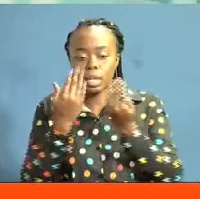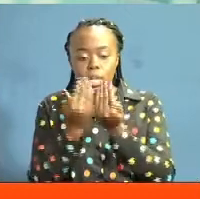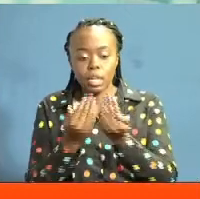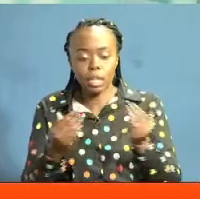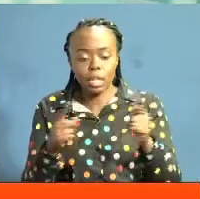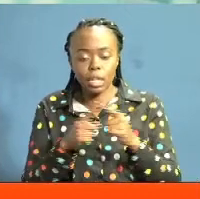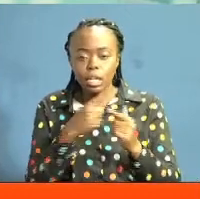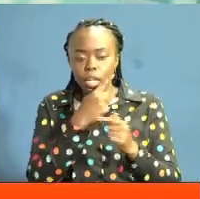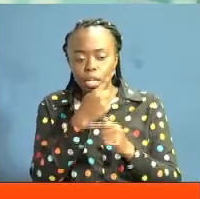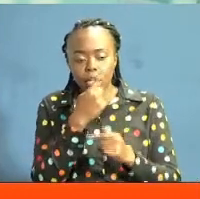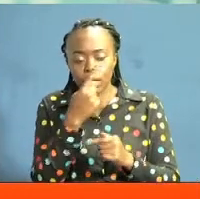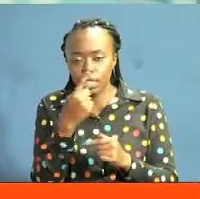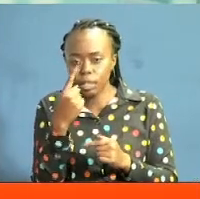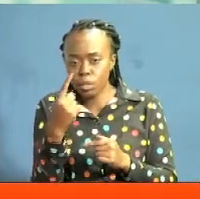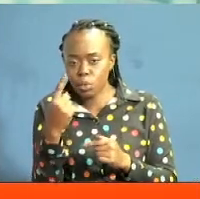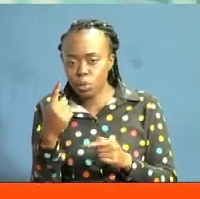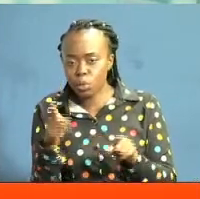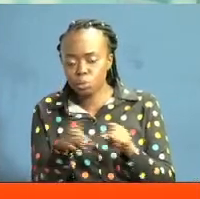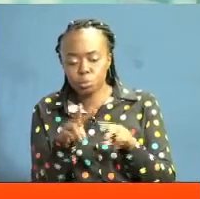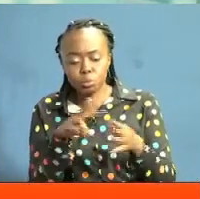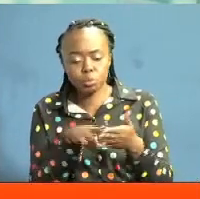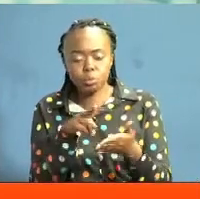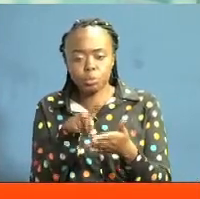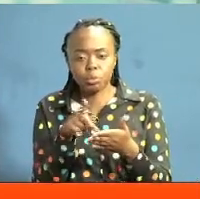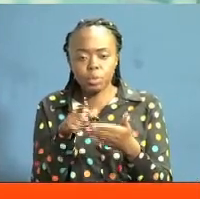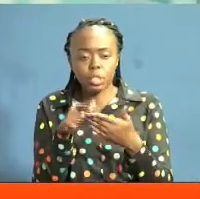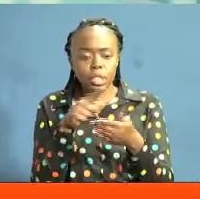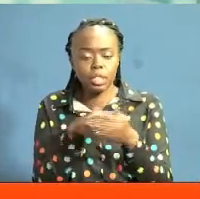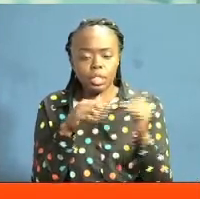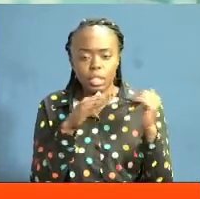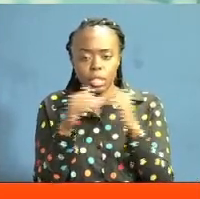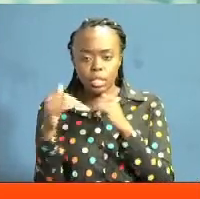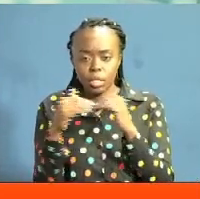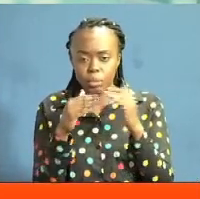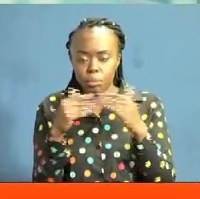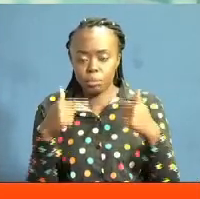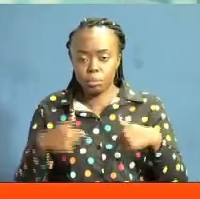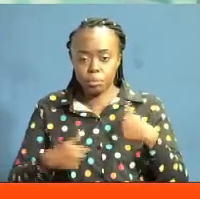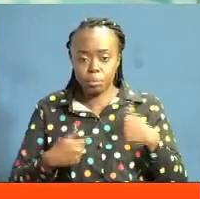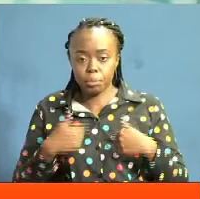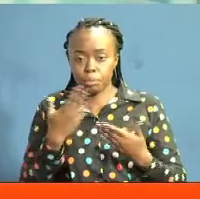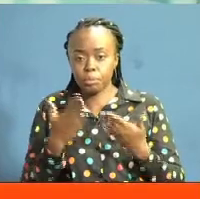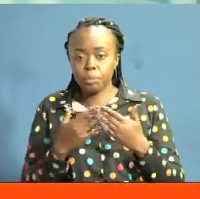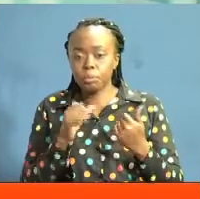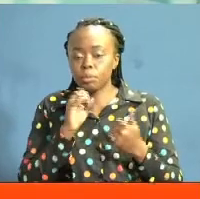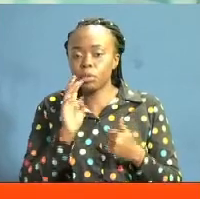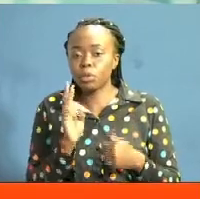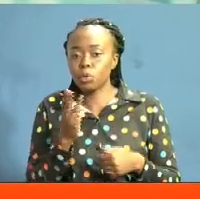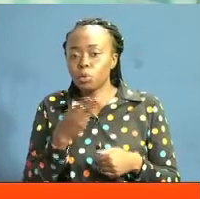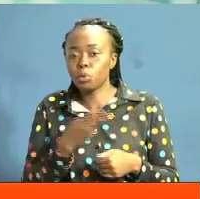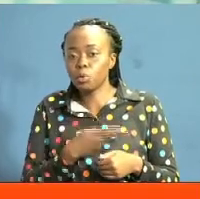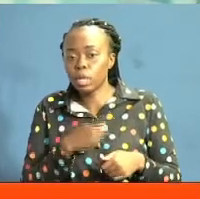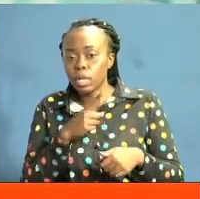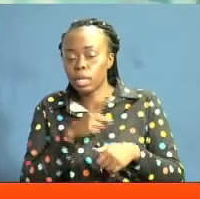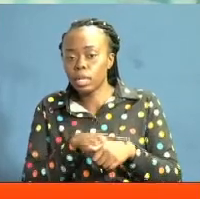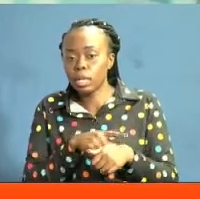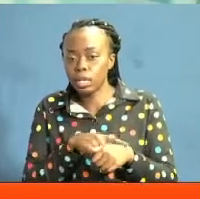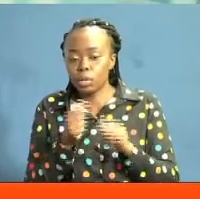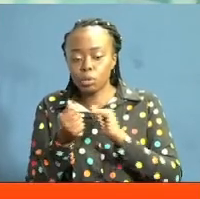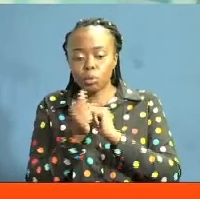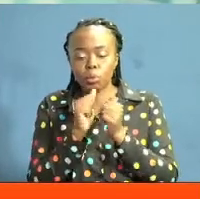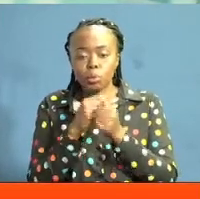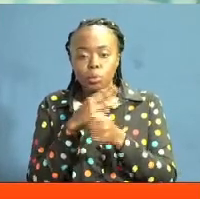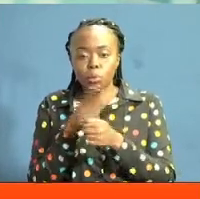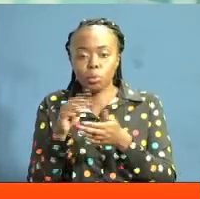an individual and work with them at that level of themselves. However, even as we work with them